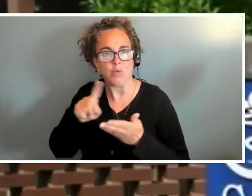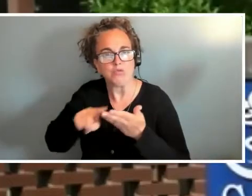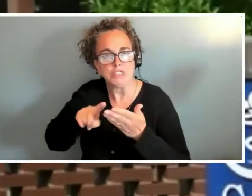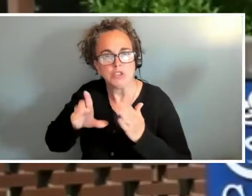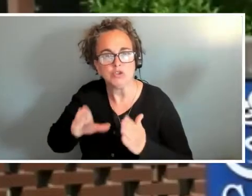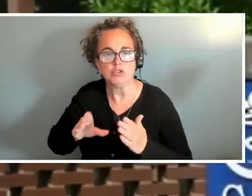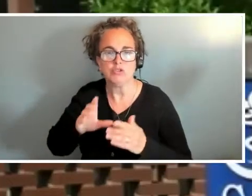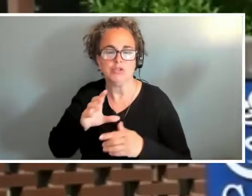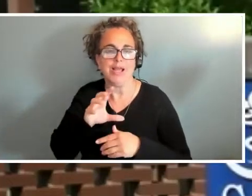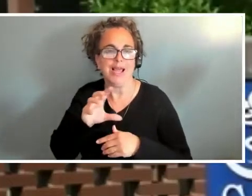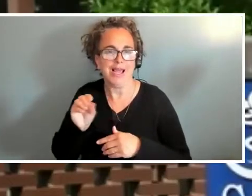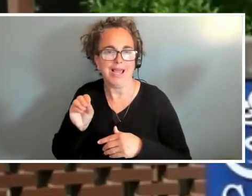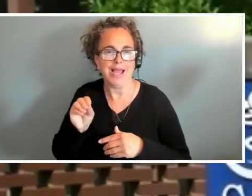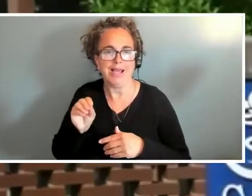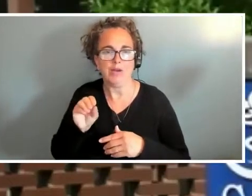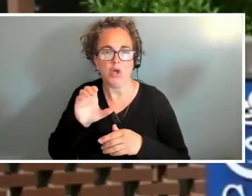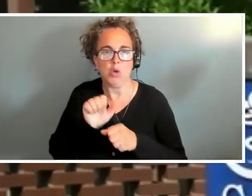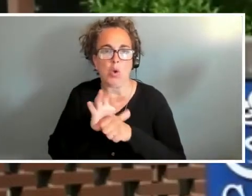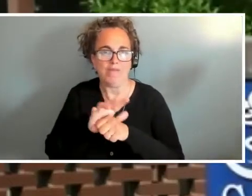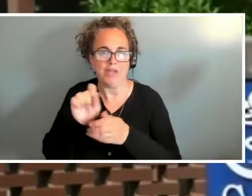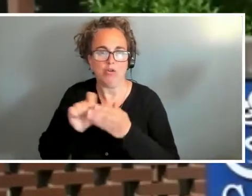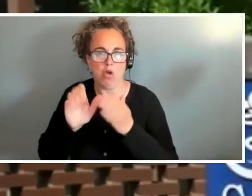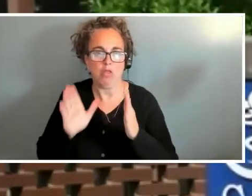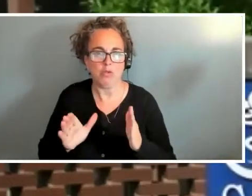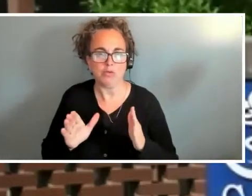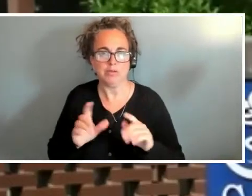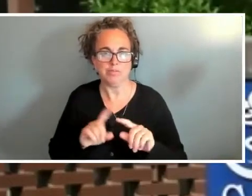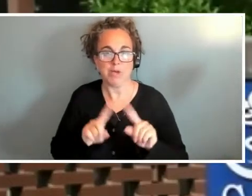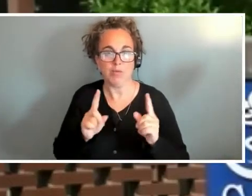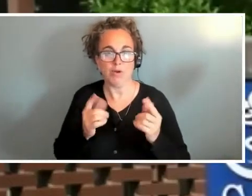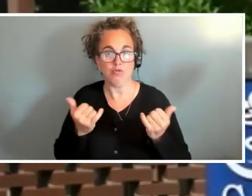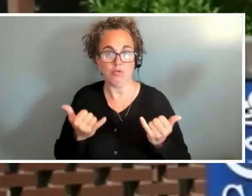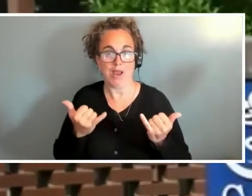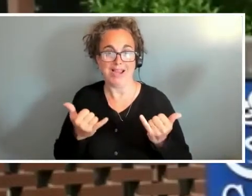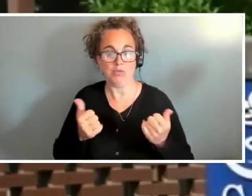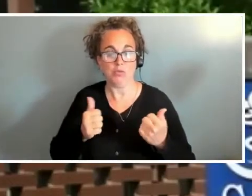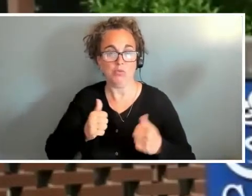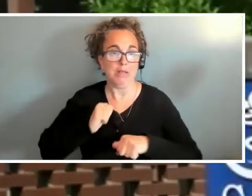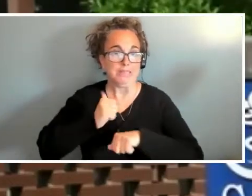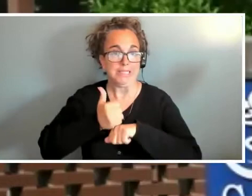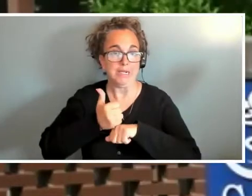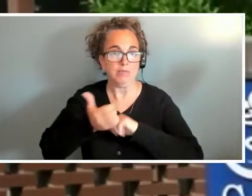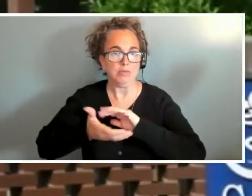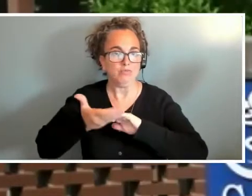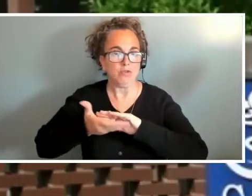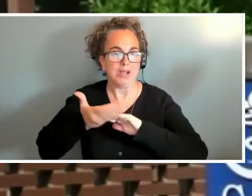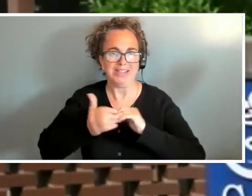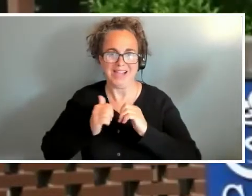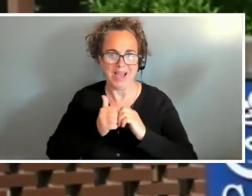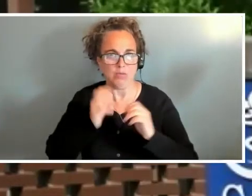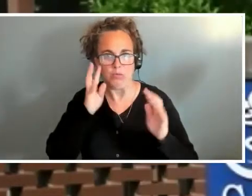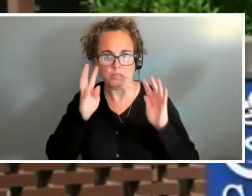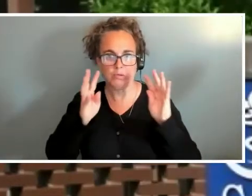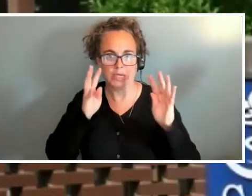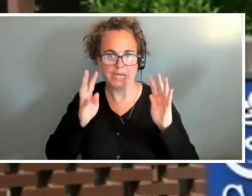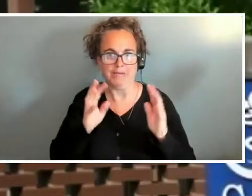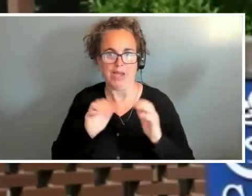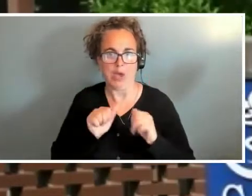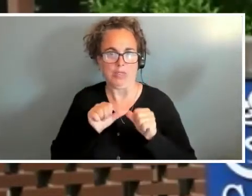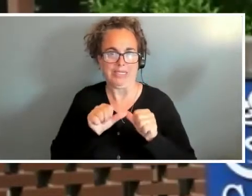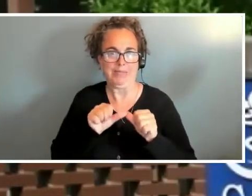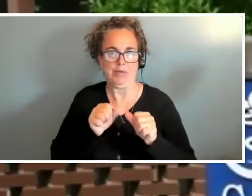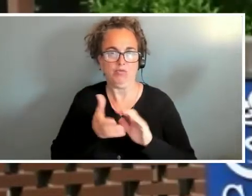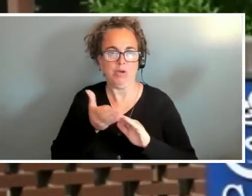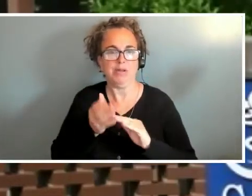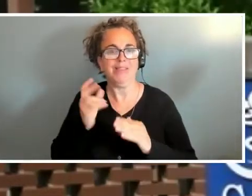COVID has challenged us all to figure out creative and new ways to keep things running. For the past 2 years, the Faculty Development